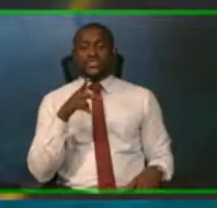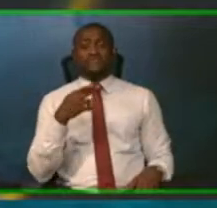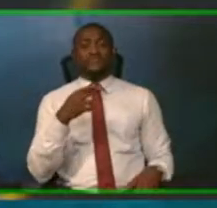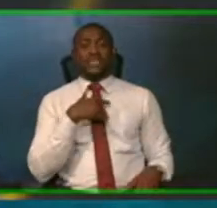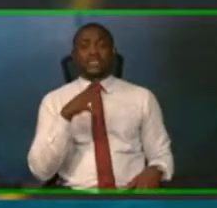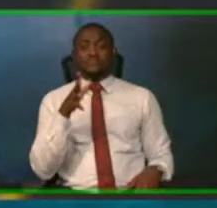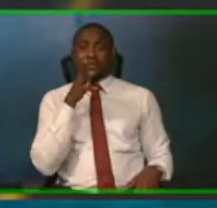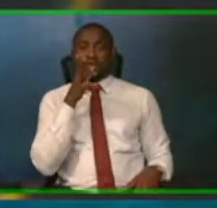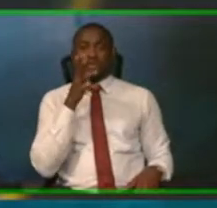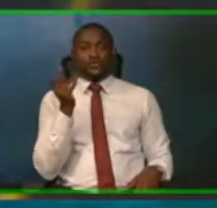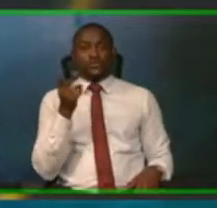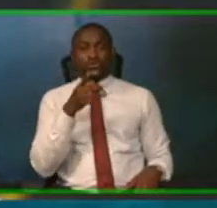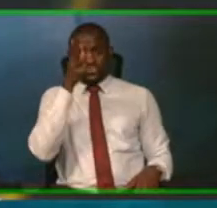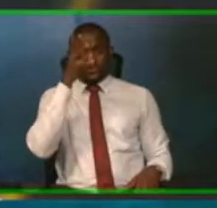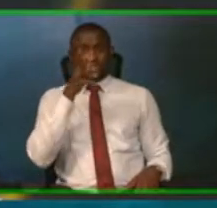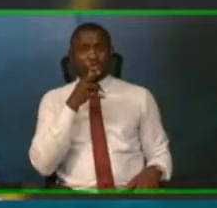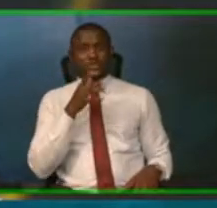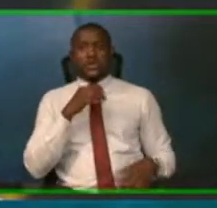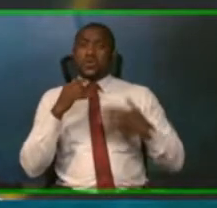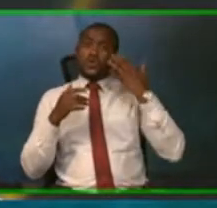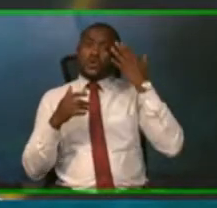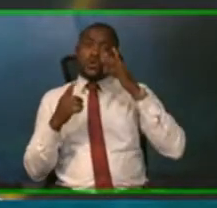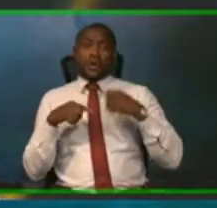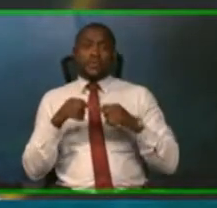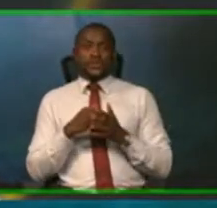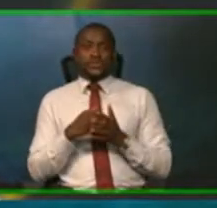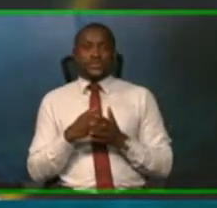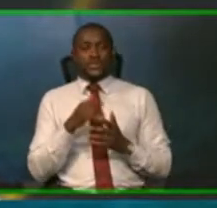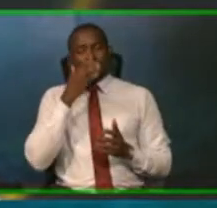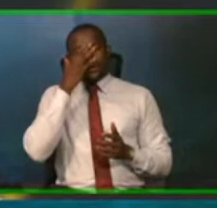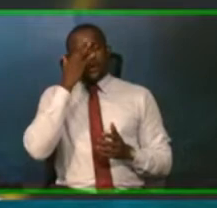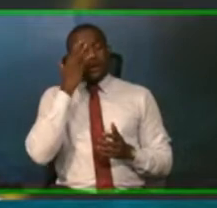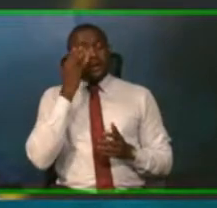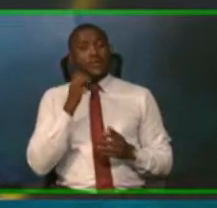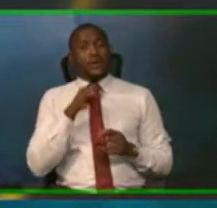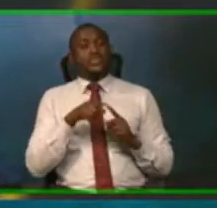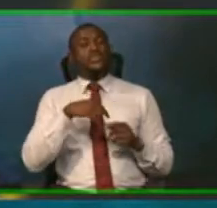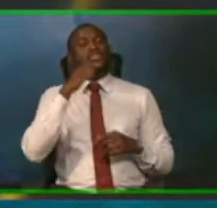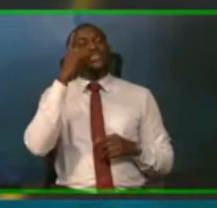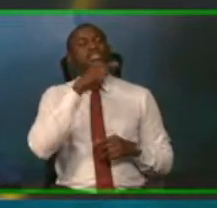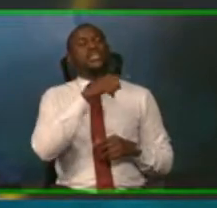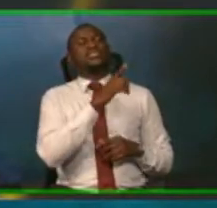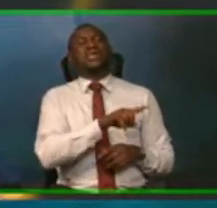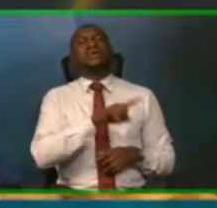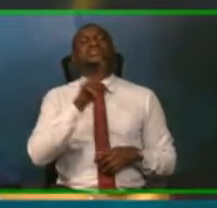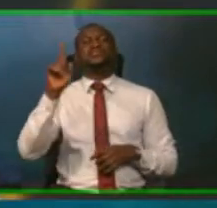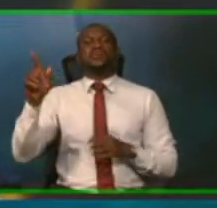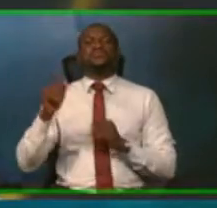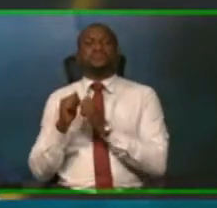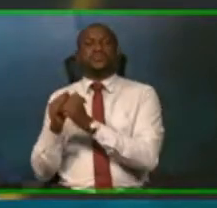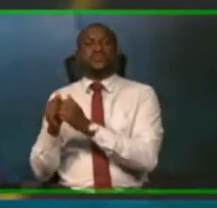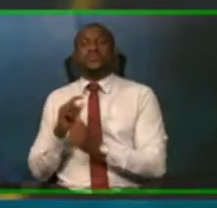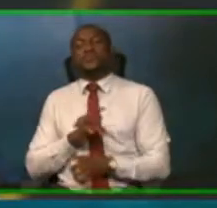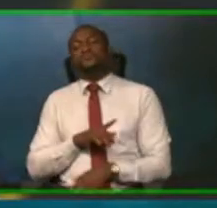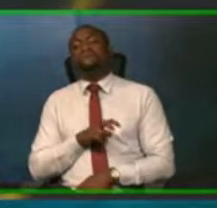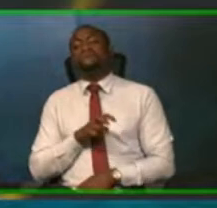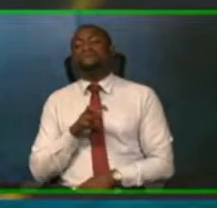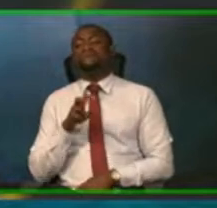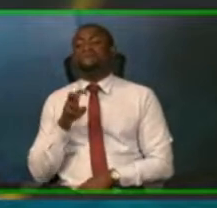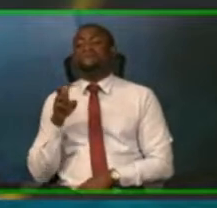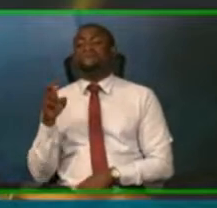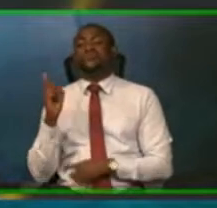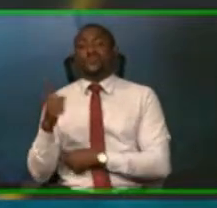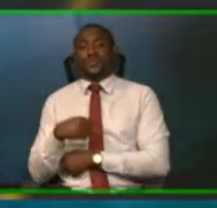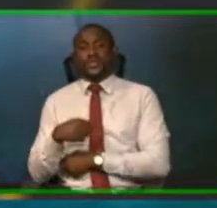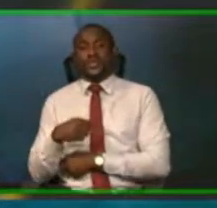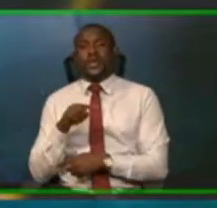it. But they, supposing him to have been in the company, they went a day's journey. And when they